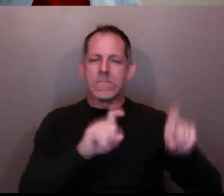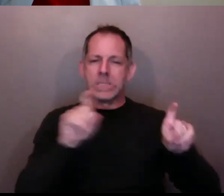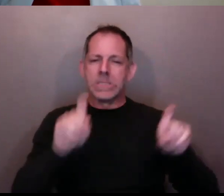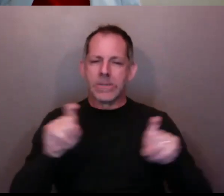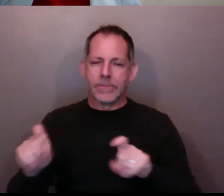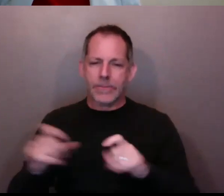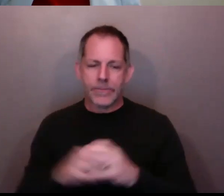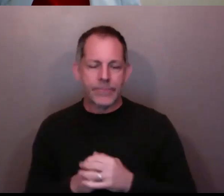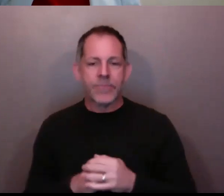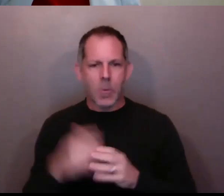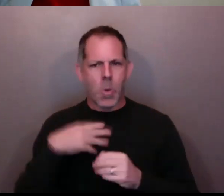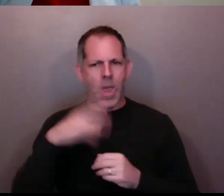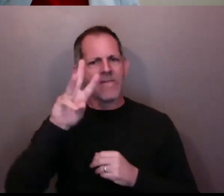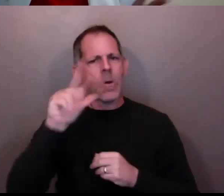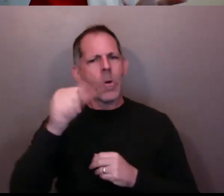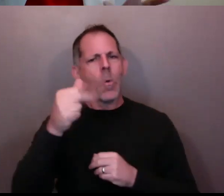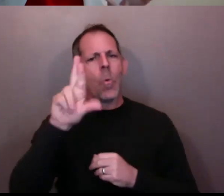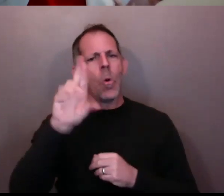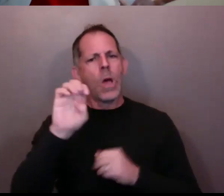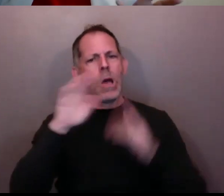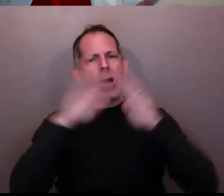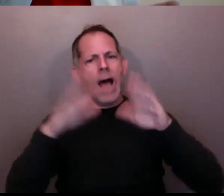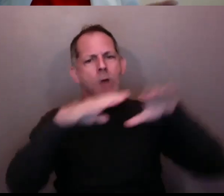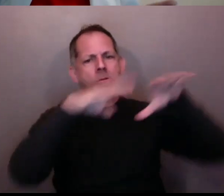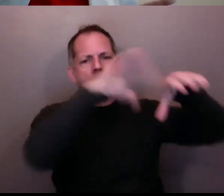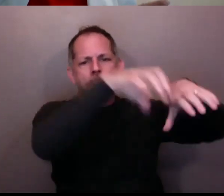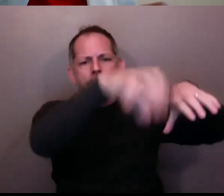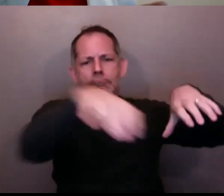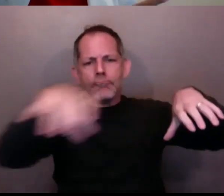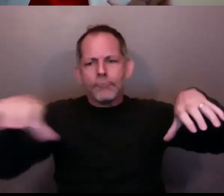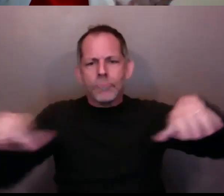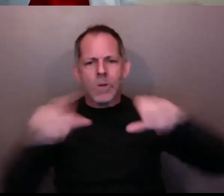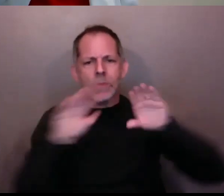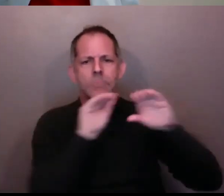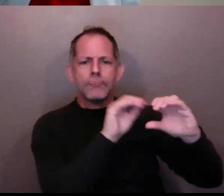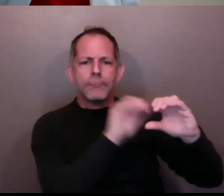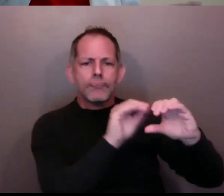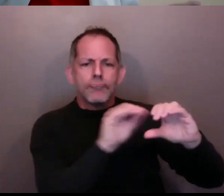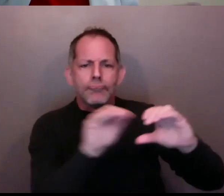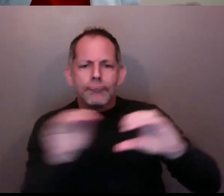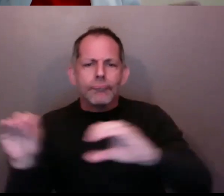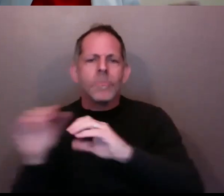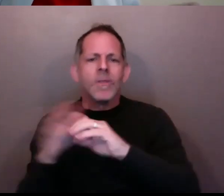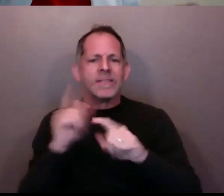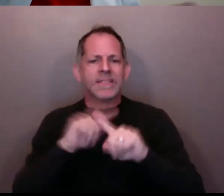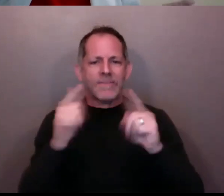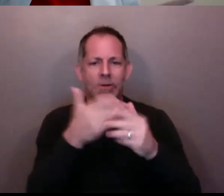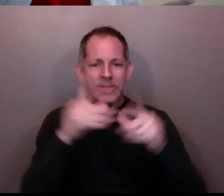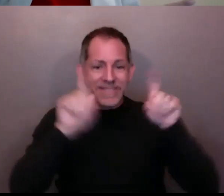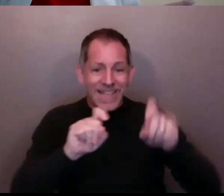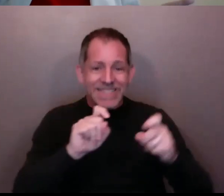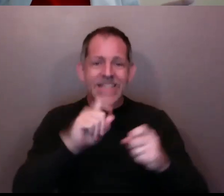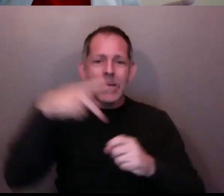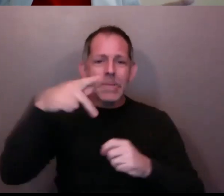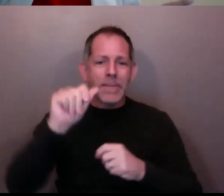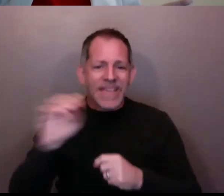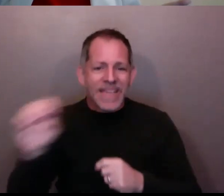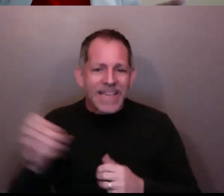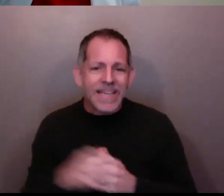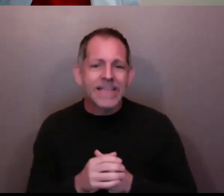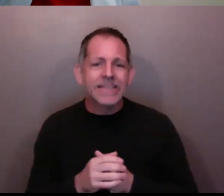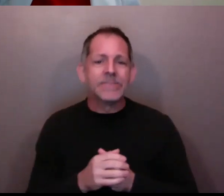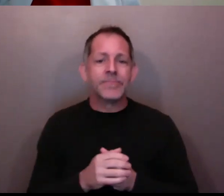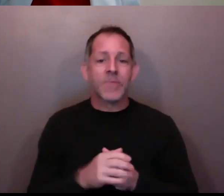helping all kinds of different operations, also screeners. So Providence Hospital has asked MRC